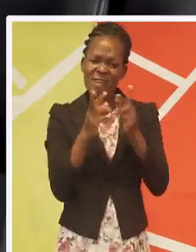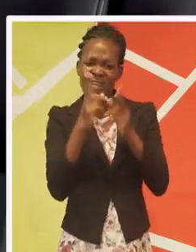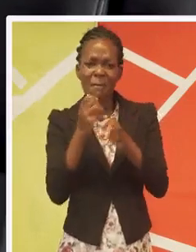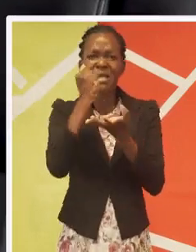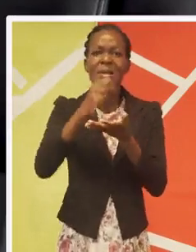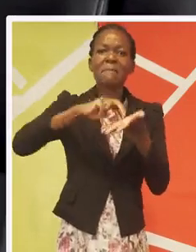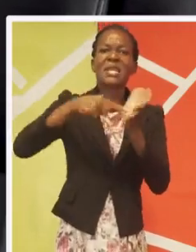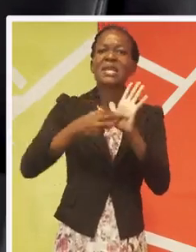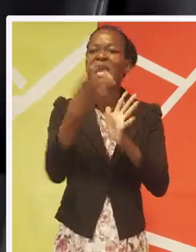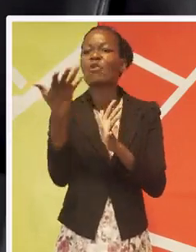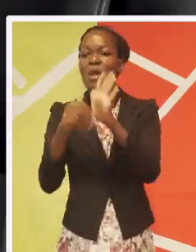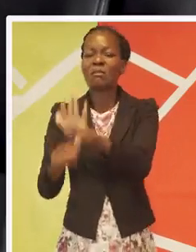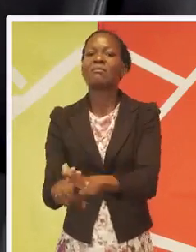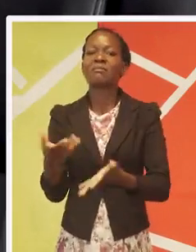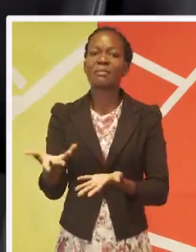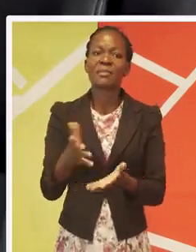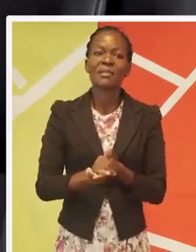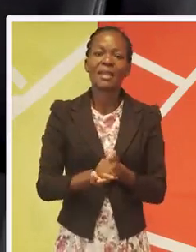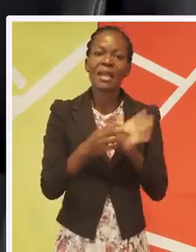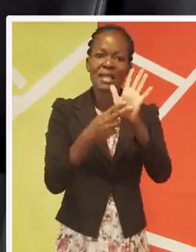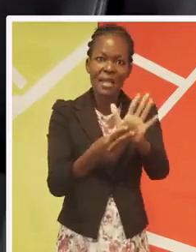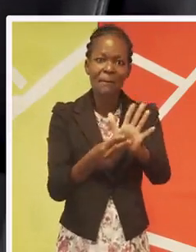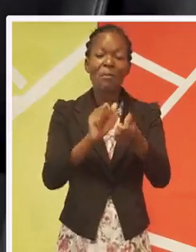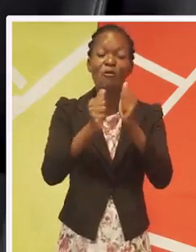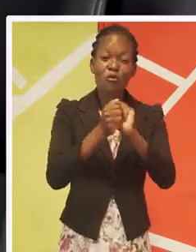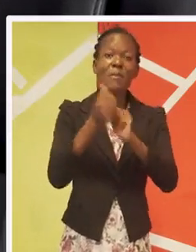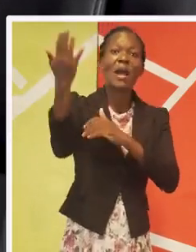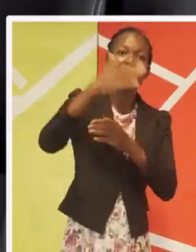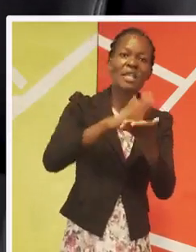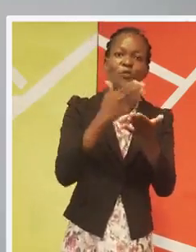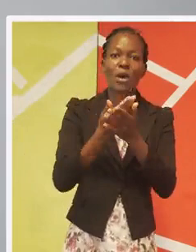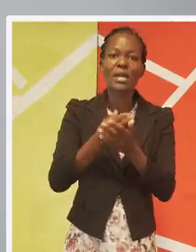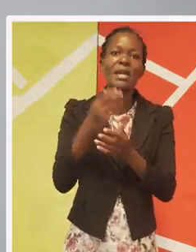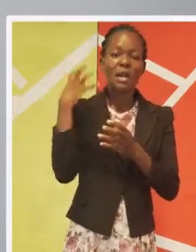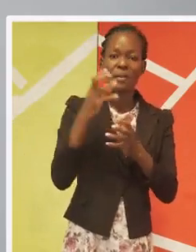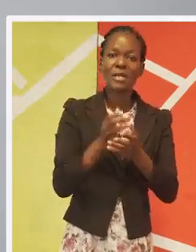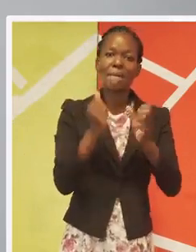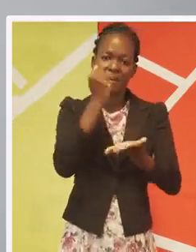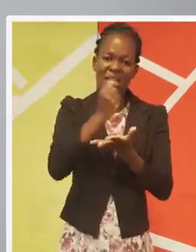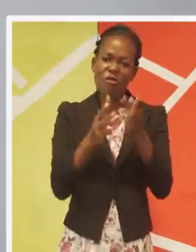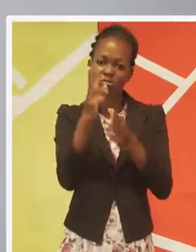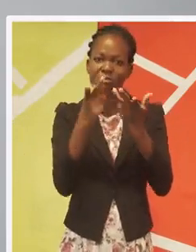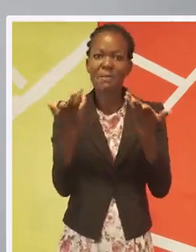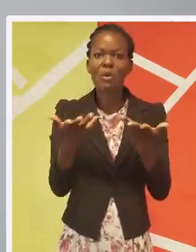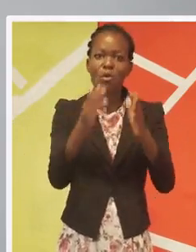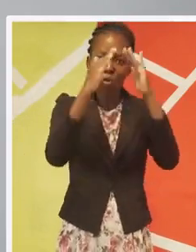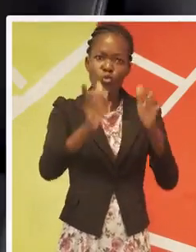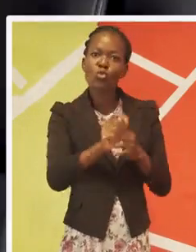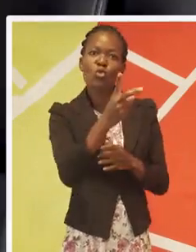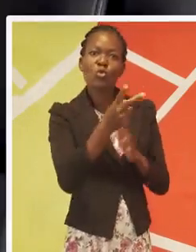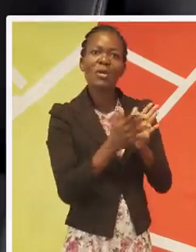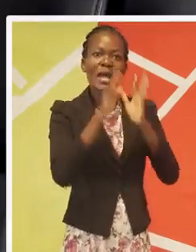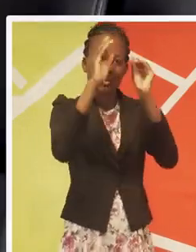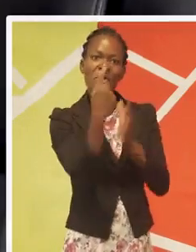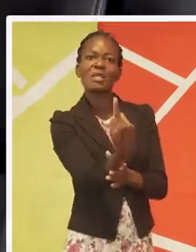poorly furnished schools, high teacher to pupil ratios, and we also see understaffed